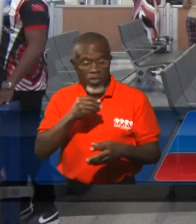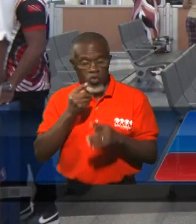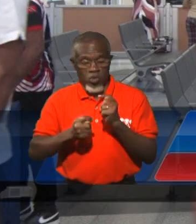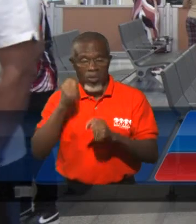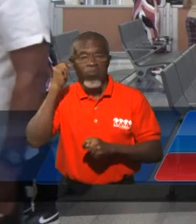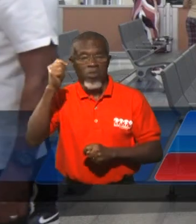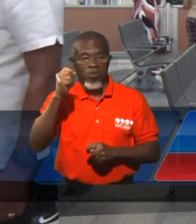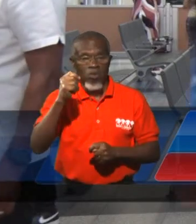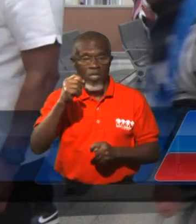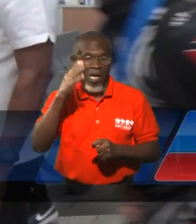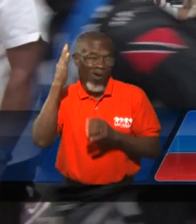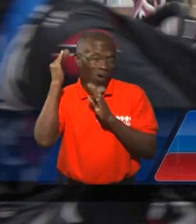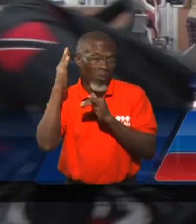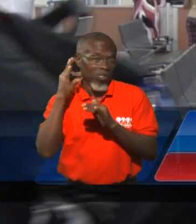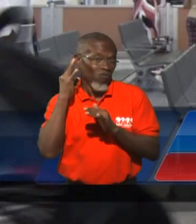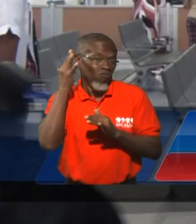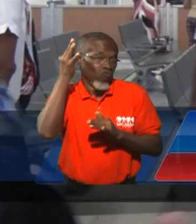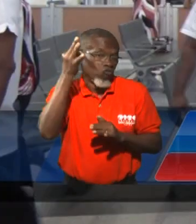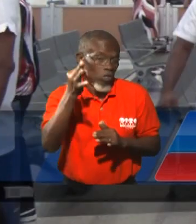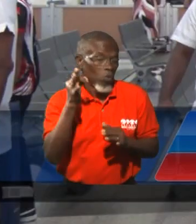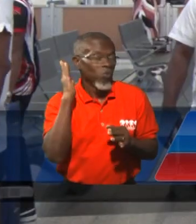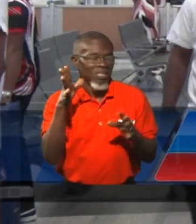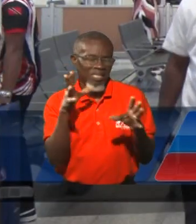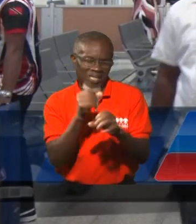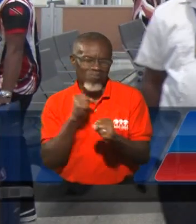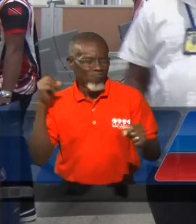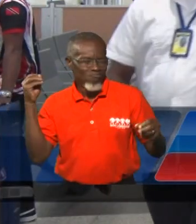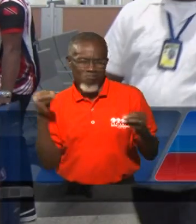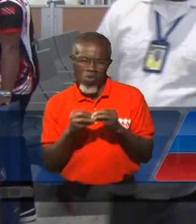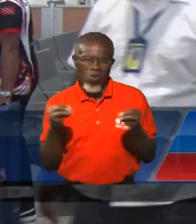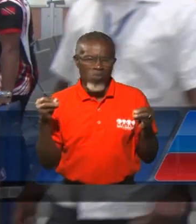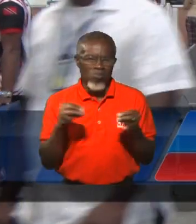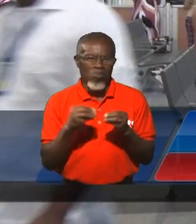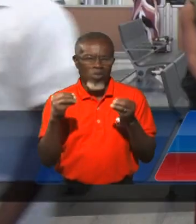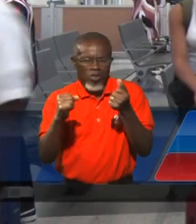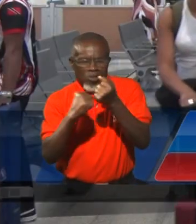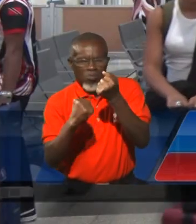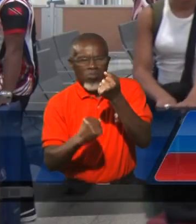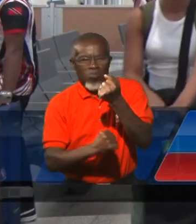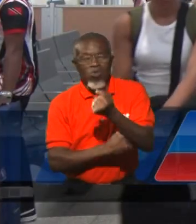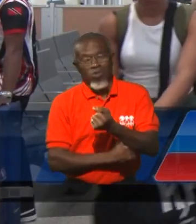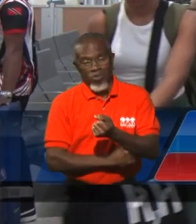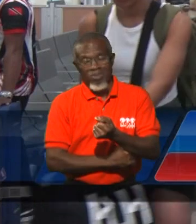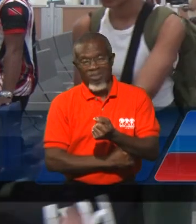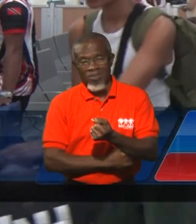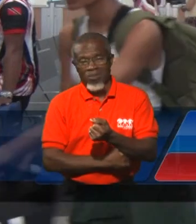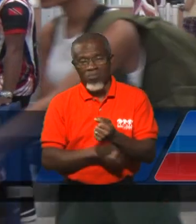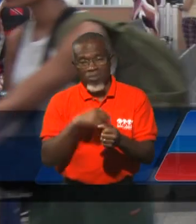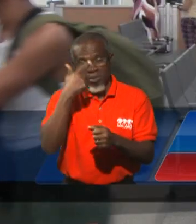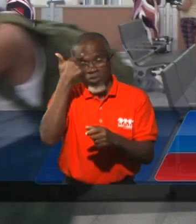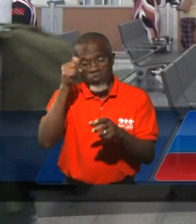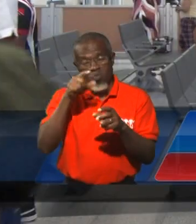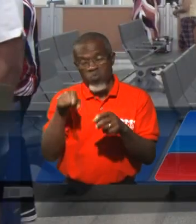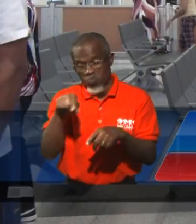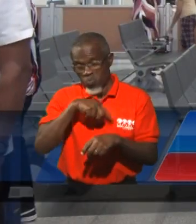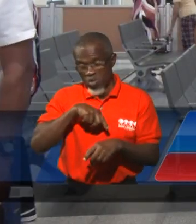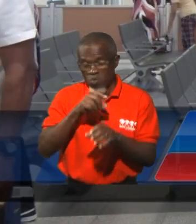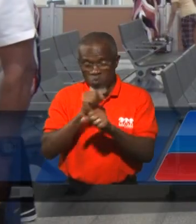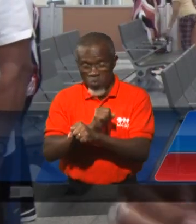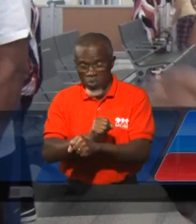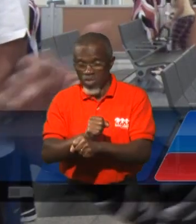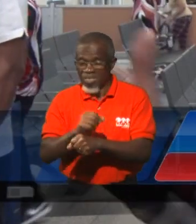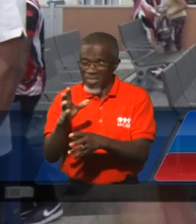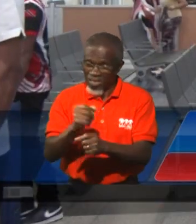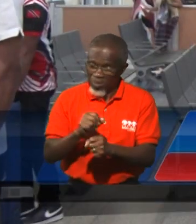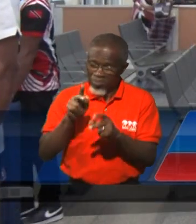that in the future we will get more assistance in terms of sponsorship, because we worked very hard to get sponsors